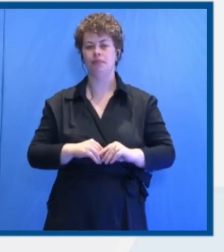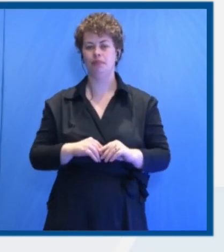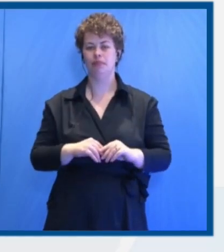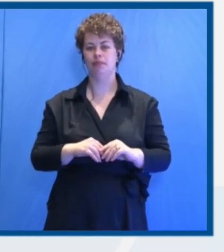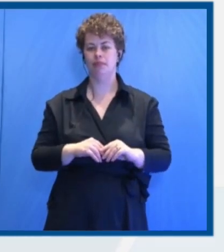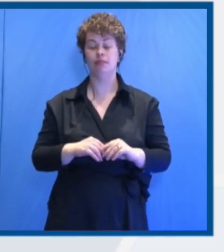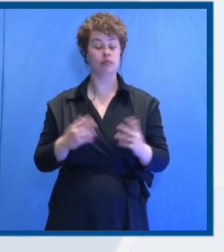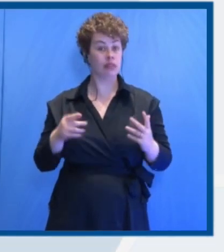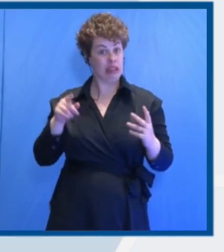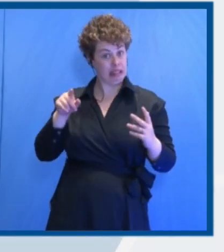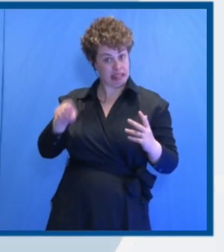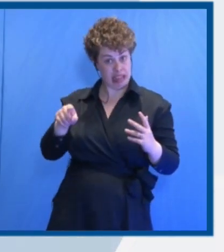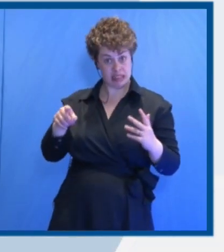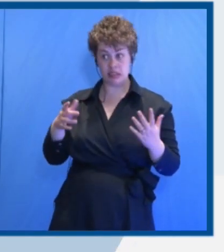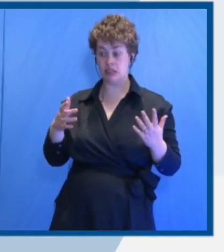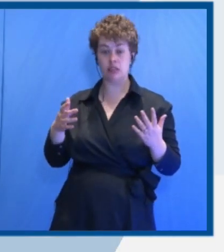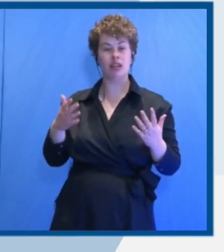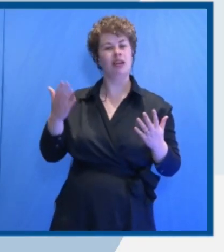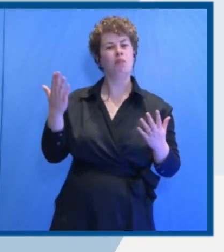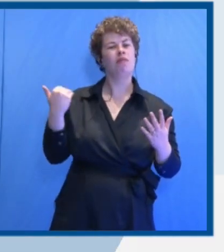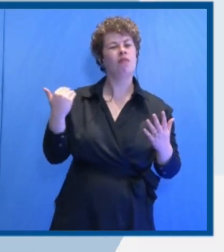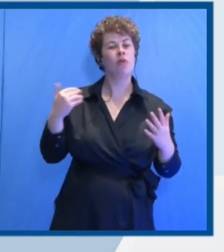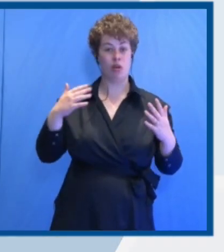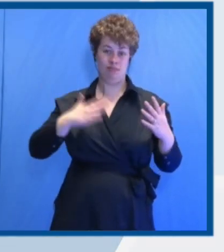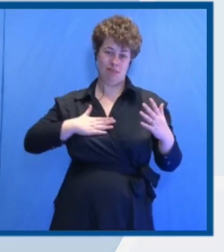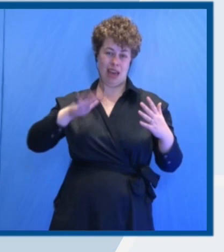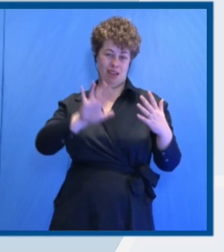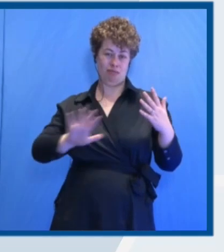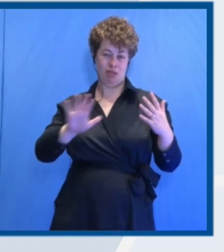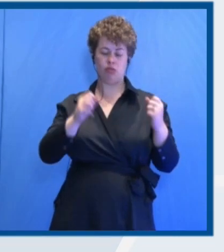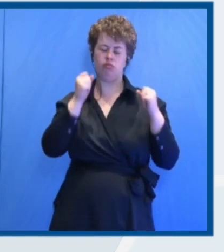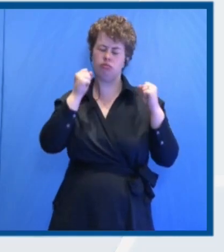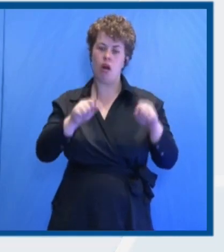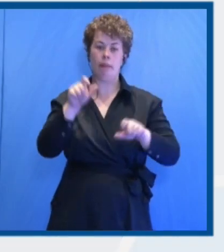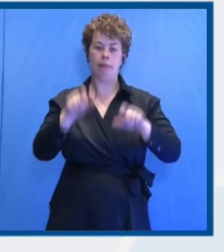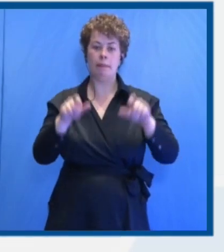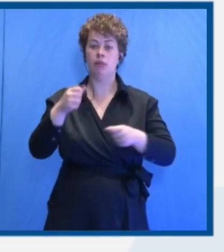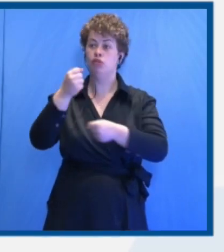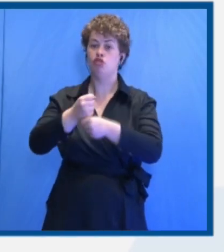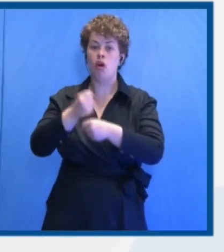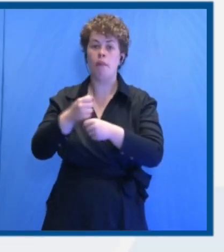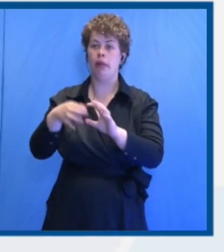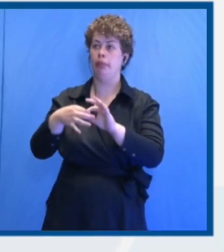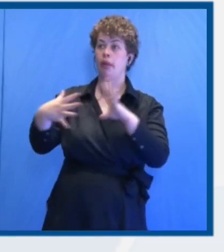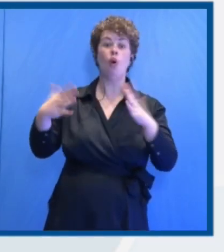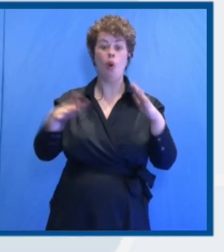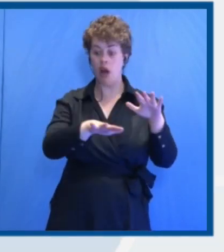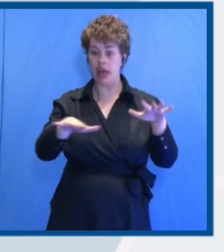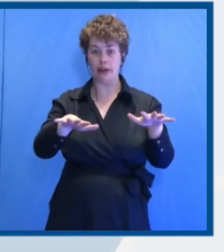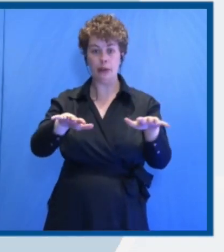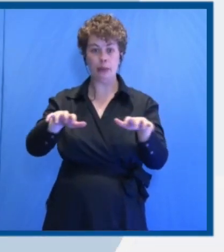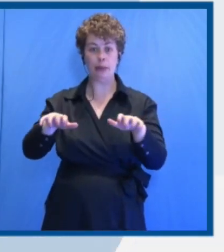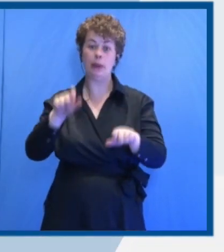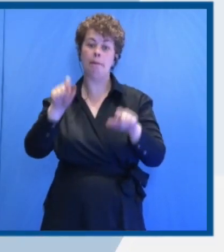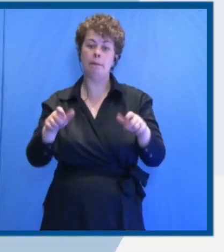the vulnerability to the migration that is very common in this region, because when people lose their fertile land, what happens to